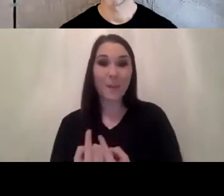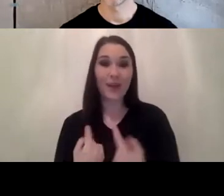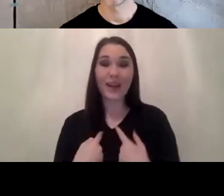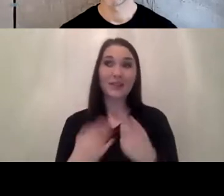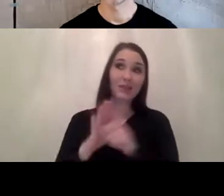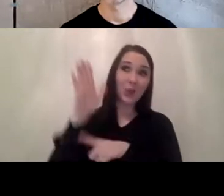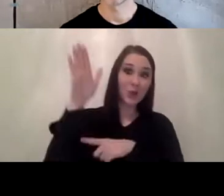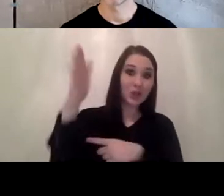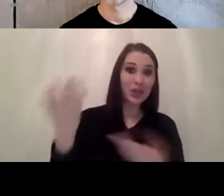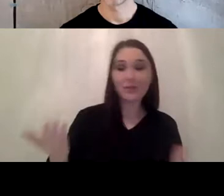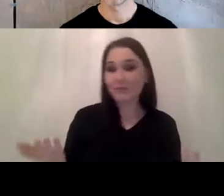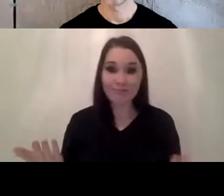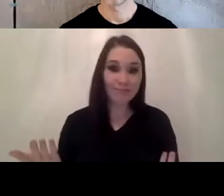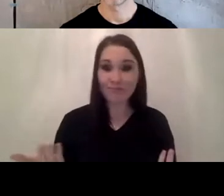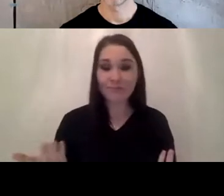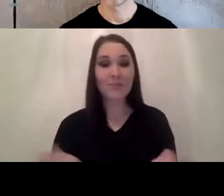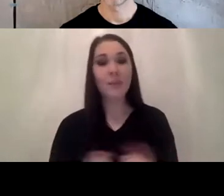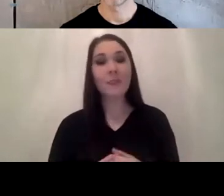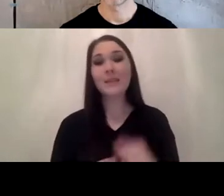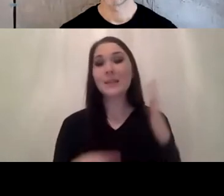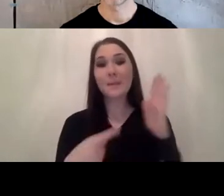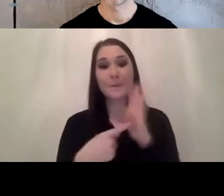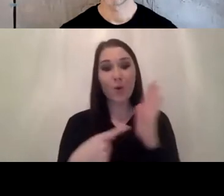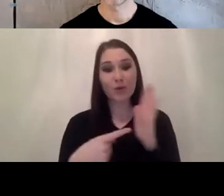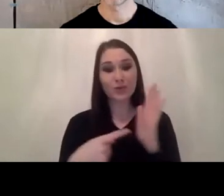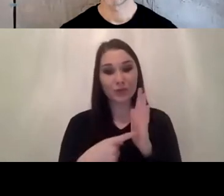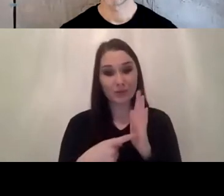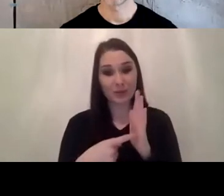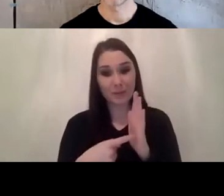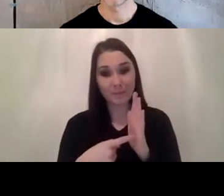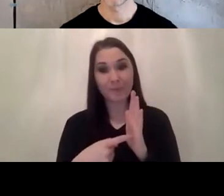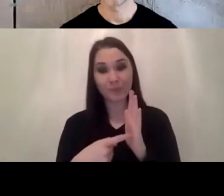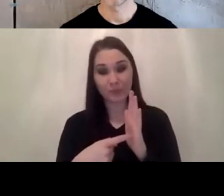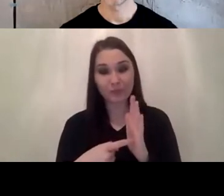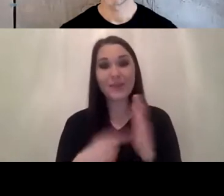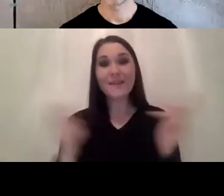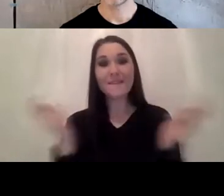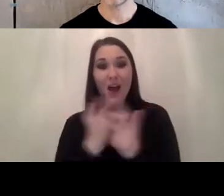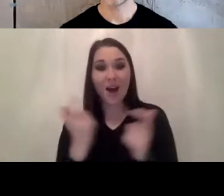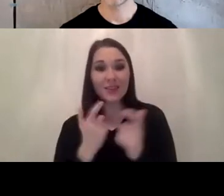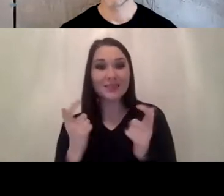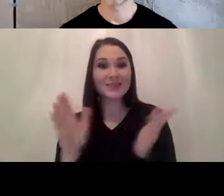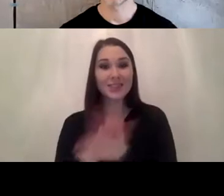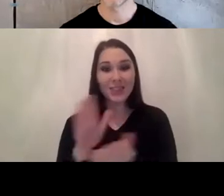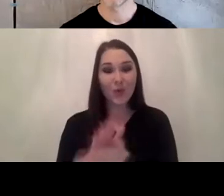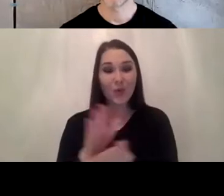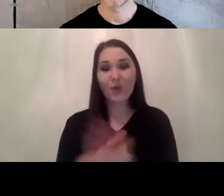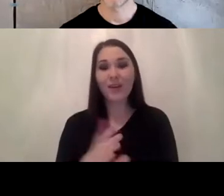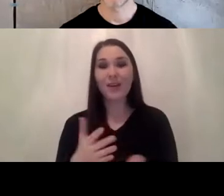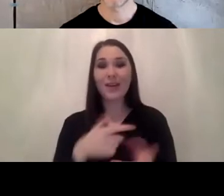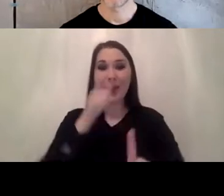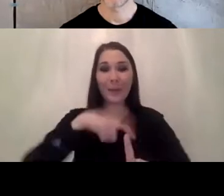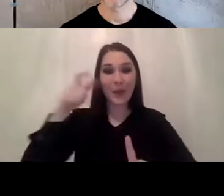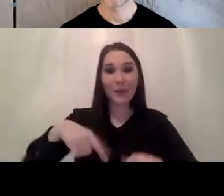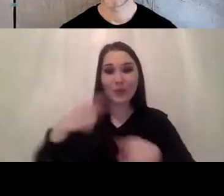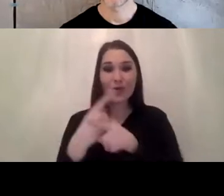future. So I think it's really important to bring an element of fun into what you do, get people to talk about